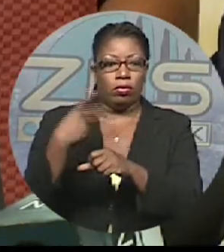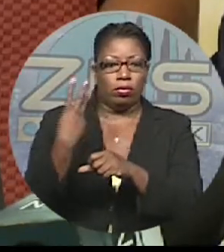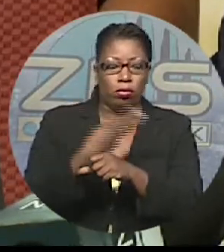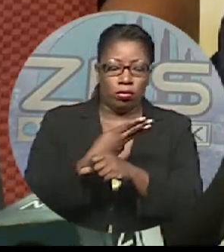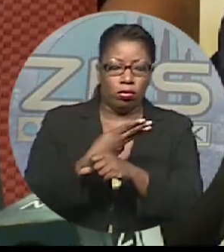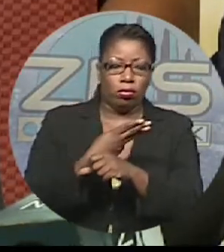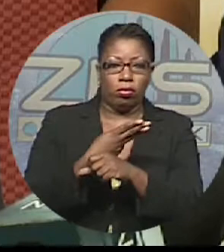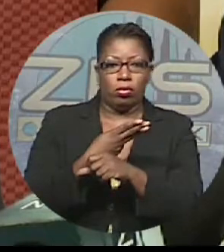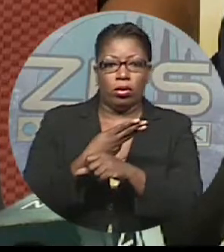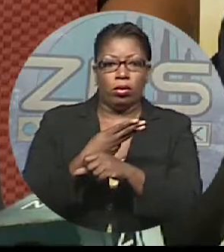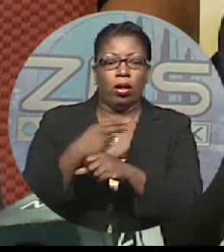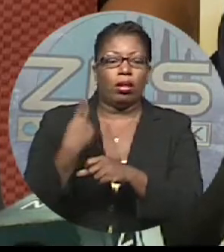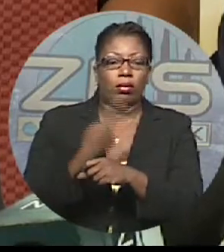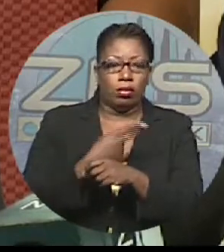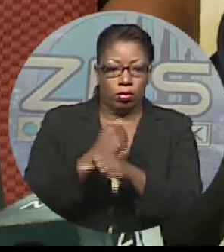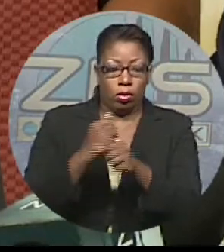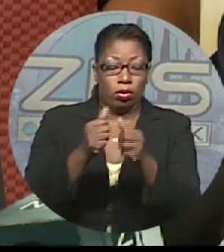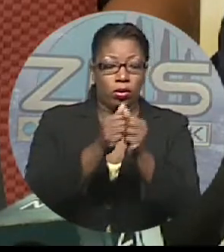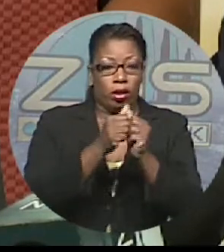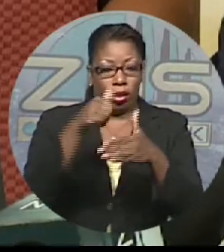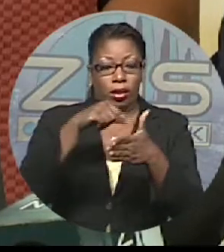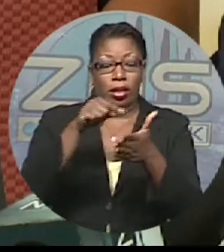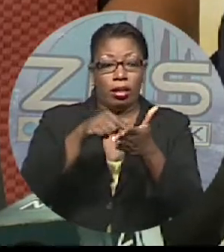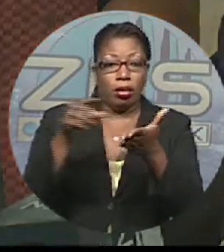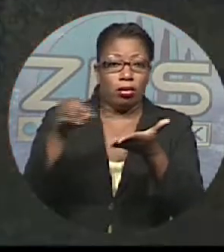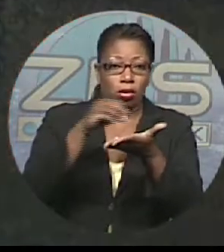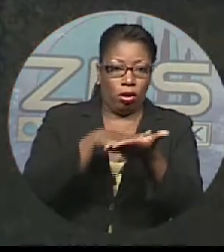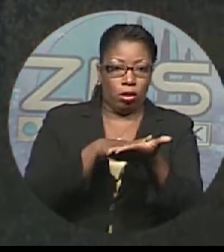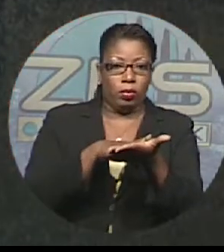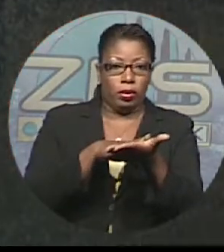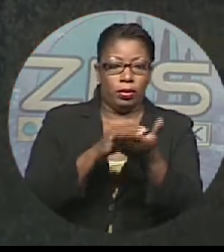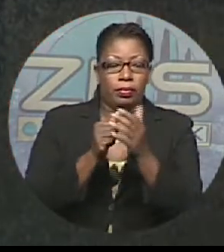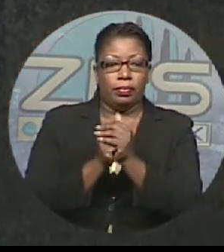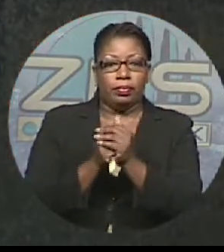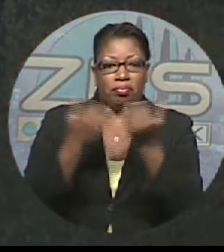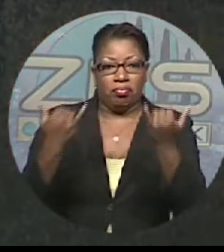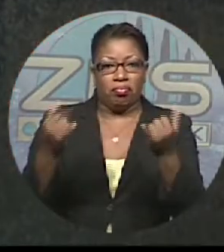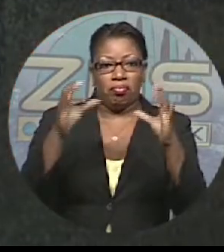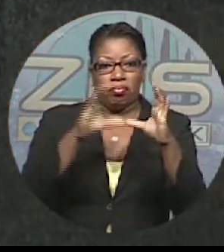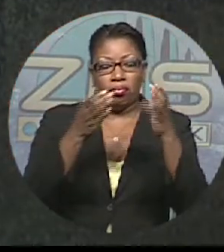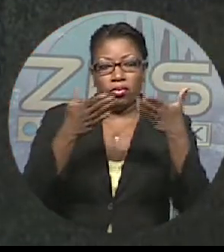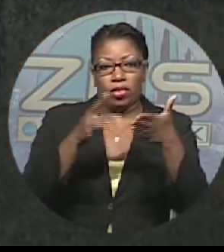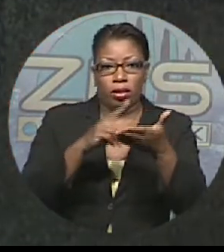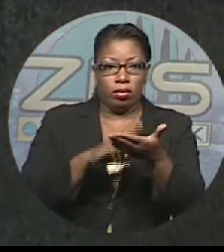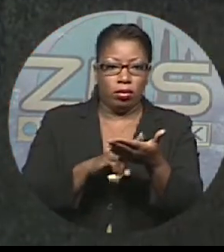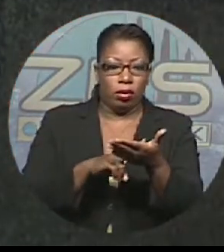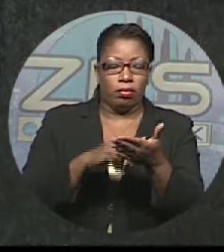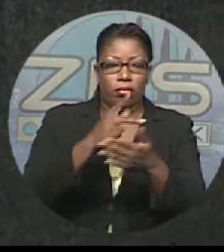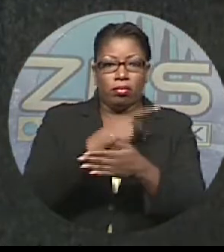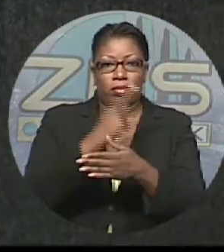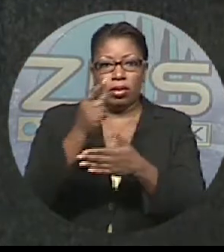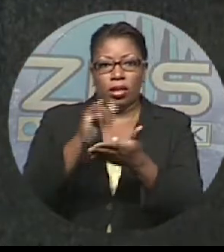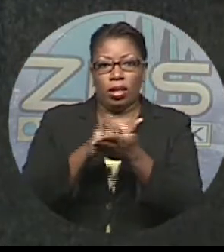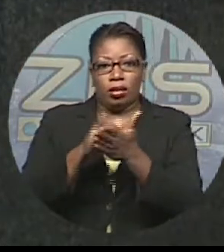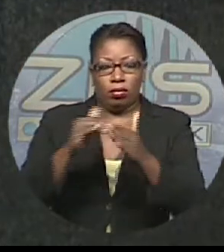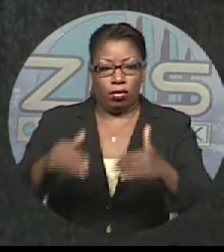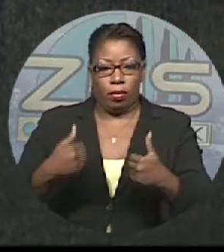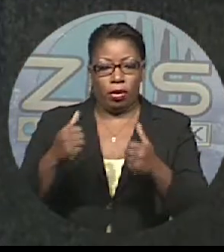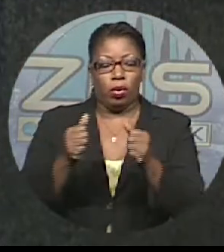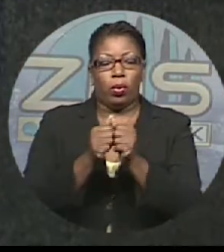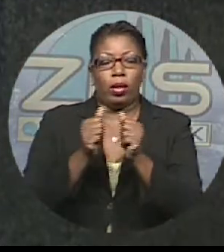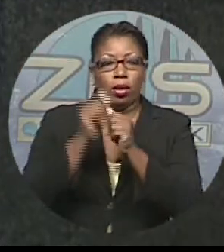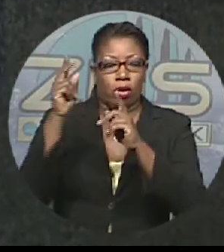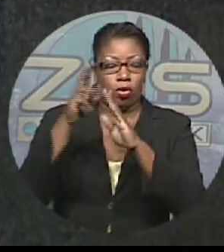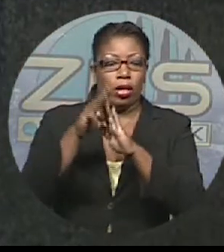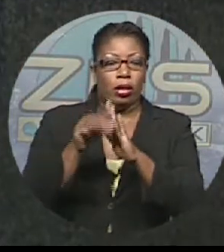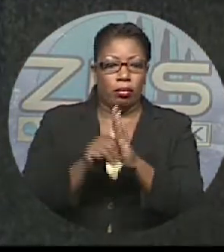has resulted in this document that both sides can live with. With the contract now signed, Pinder says he is pleased with the agreement